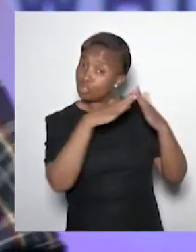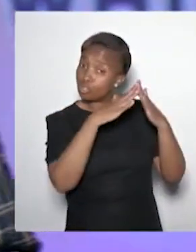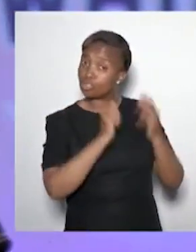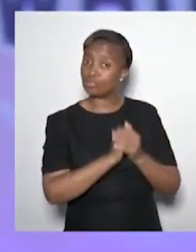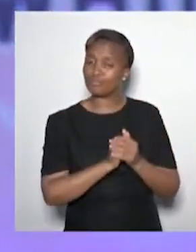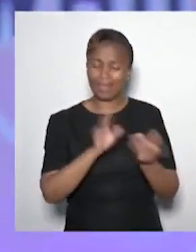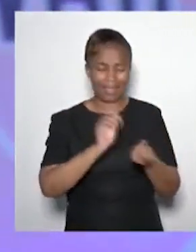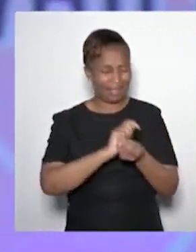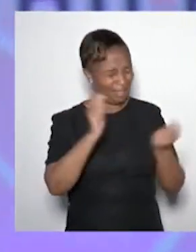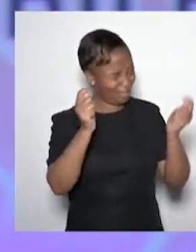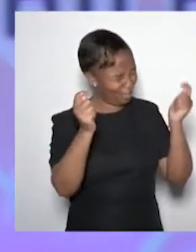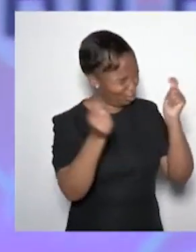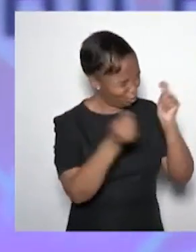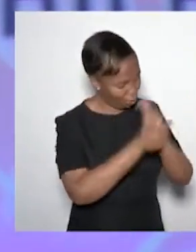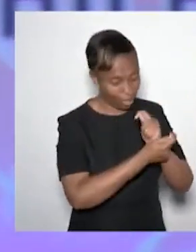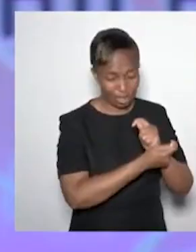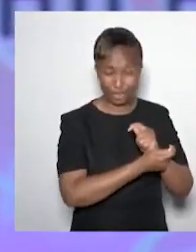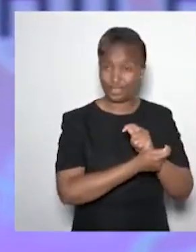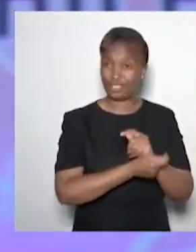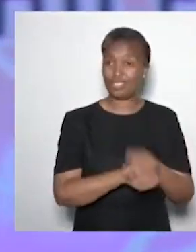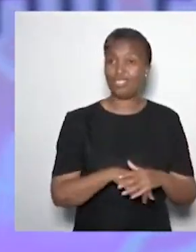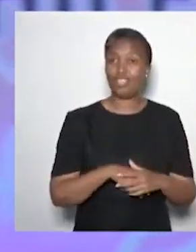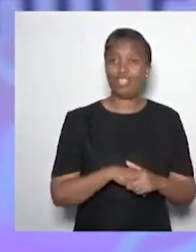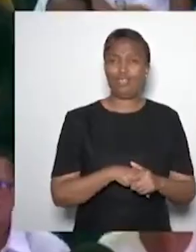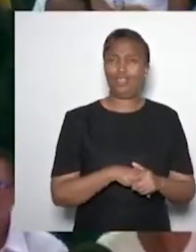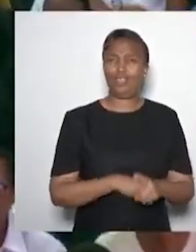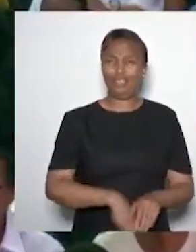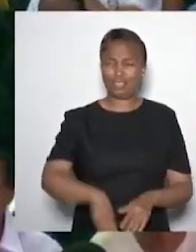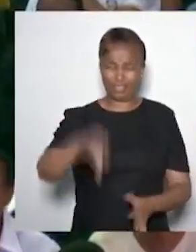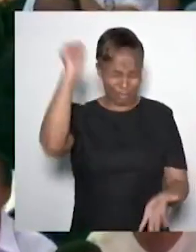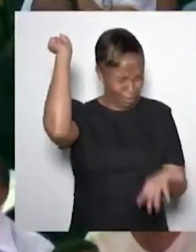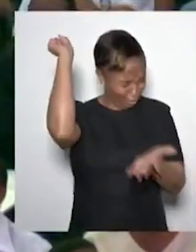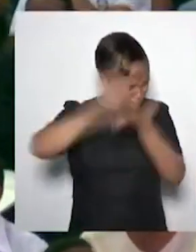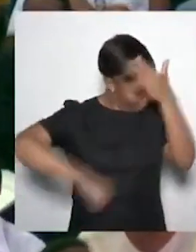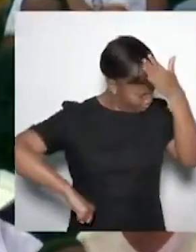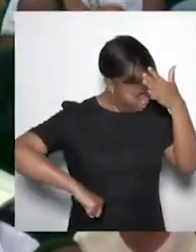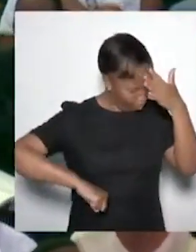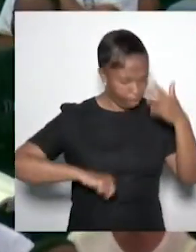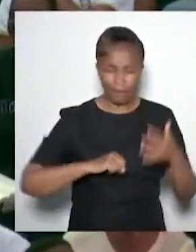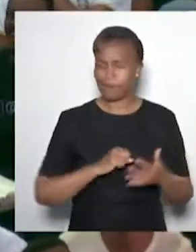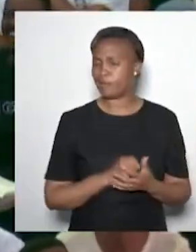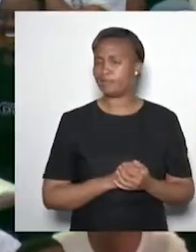A change le pedi le lo mileng tlhogo.